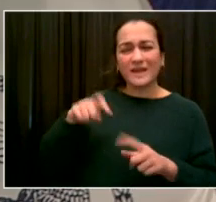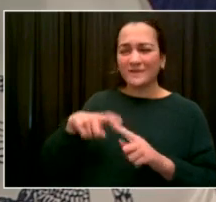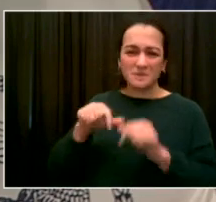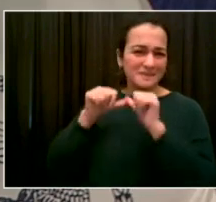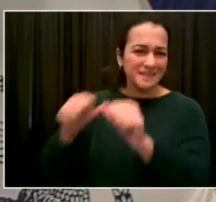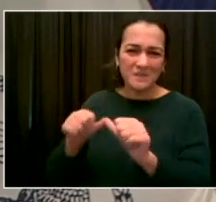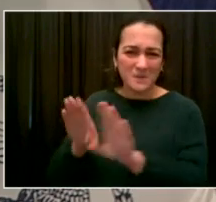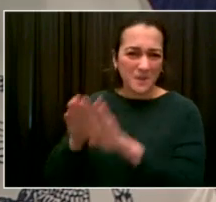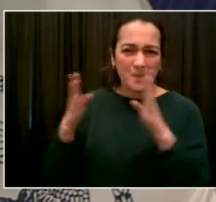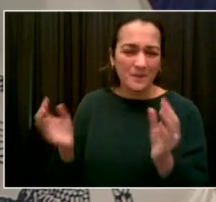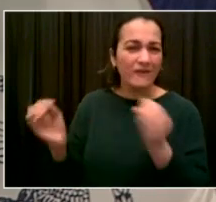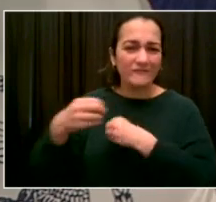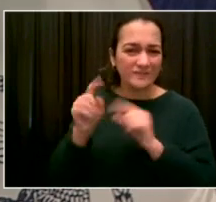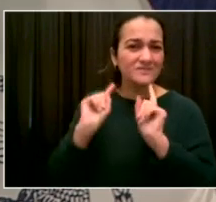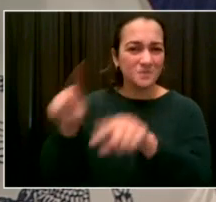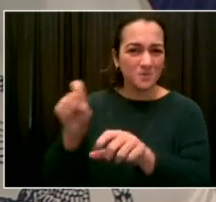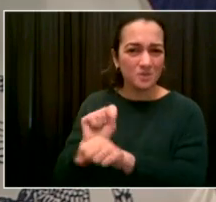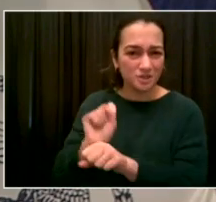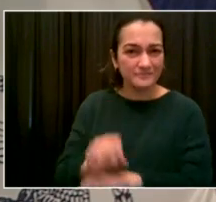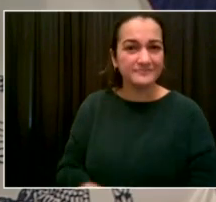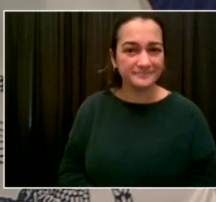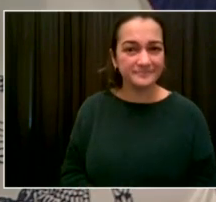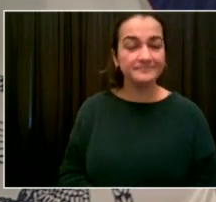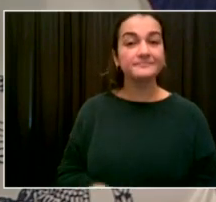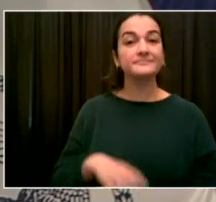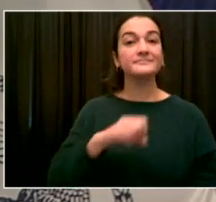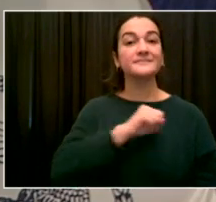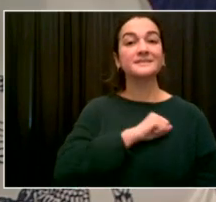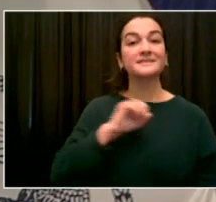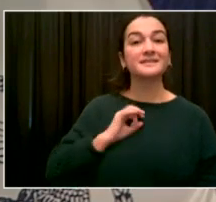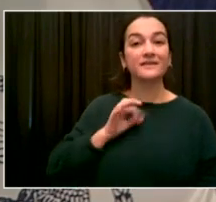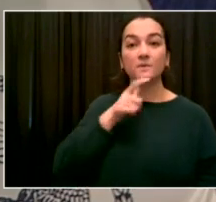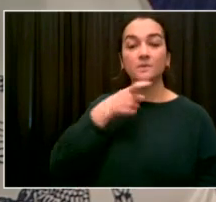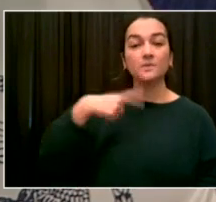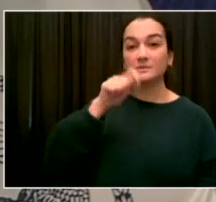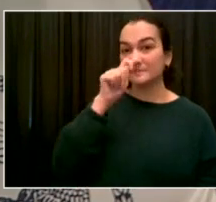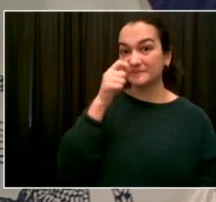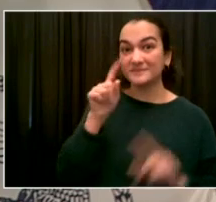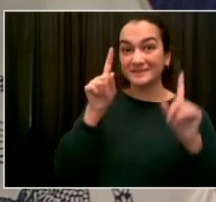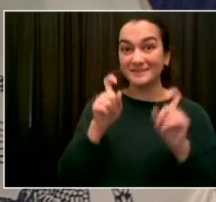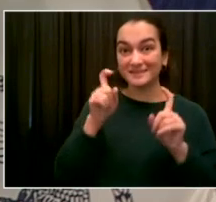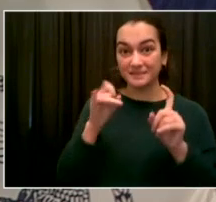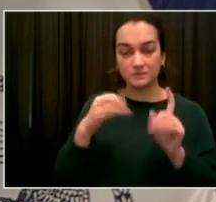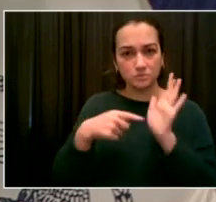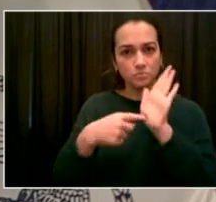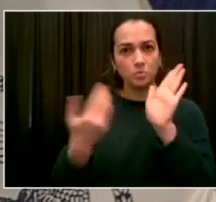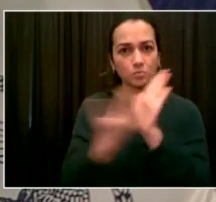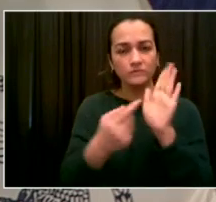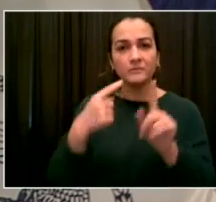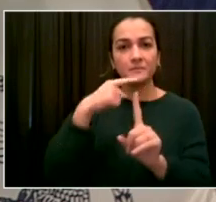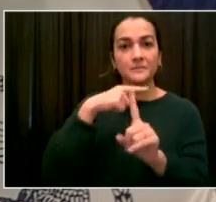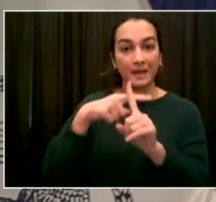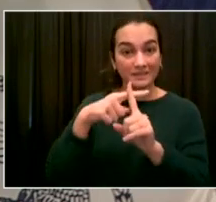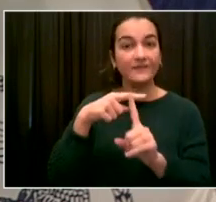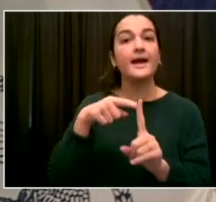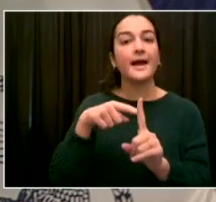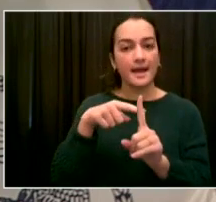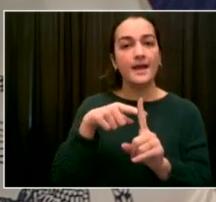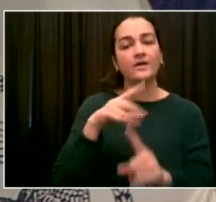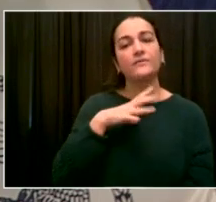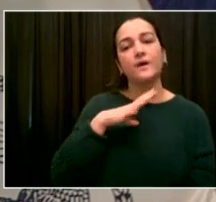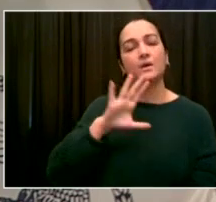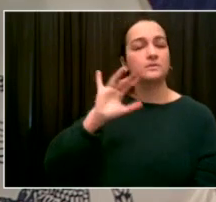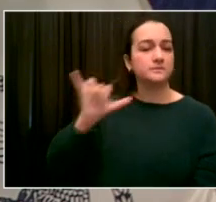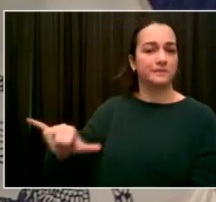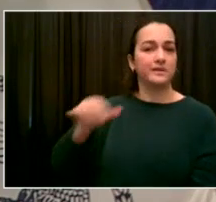they qualify, of course, for very generous sick leave. If they get a negative, they're negative. It's straightforward in